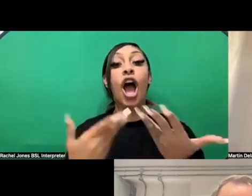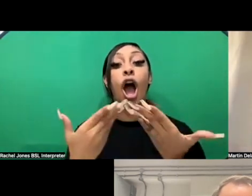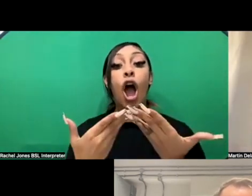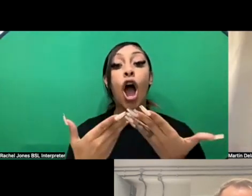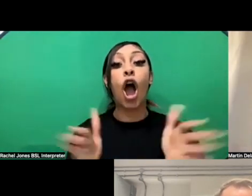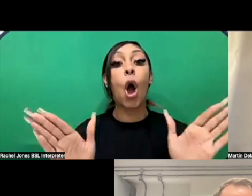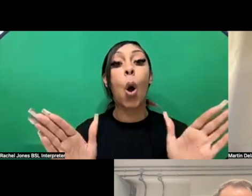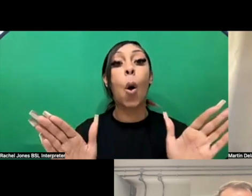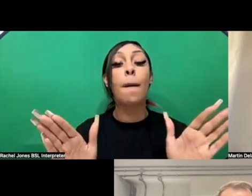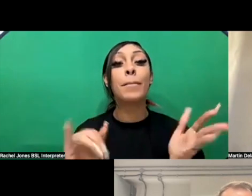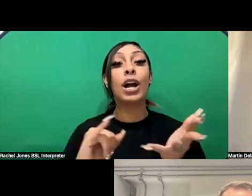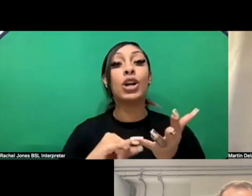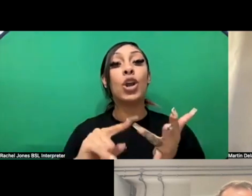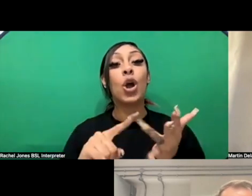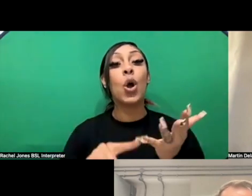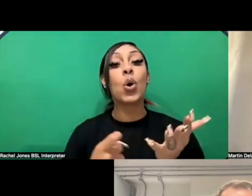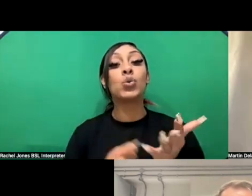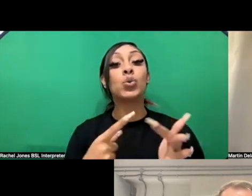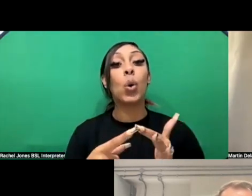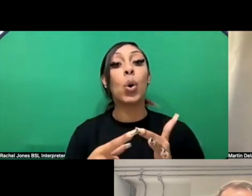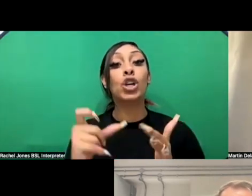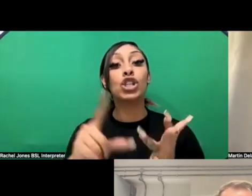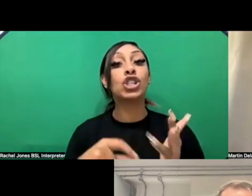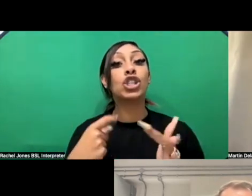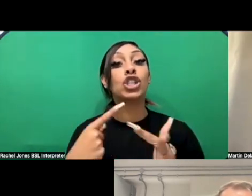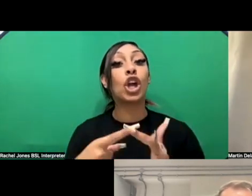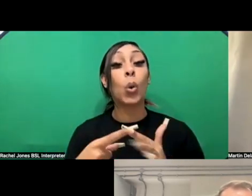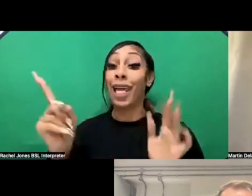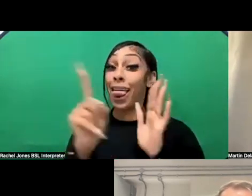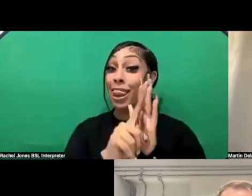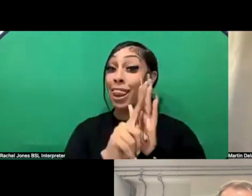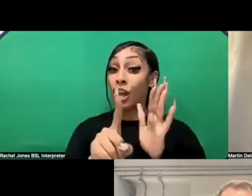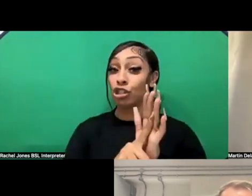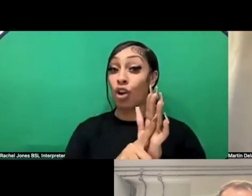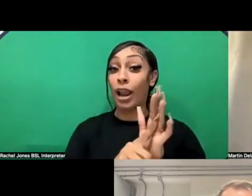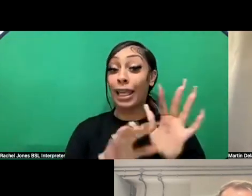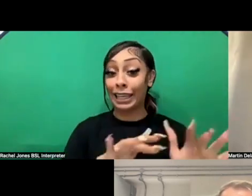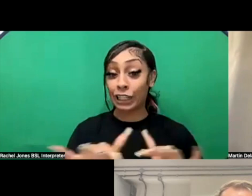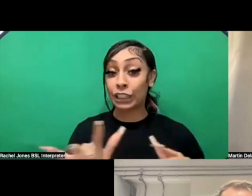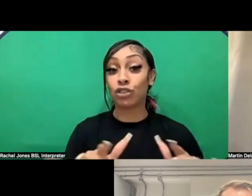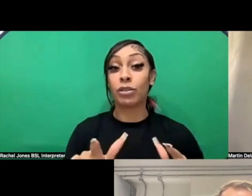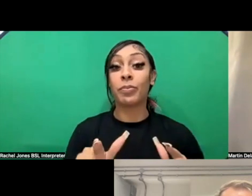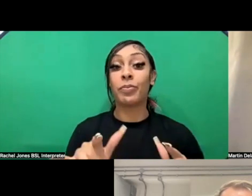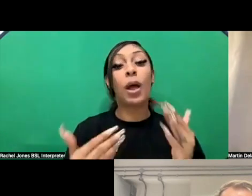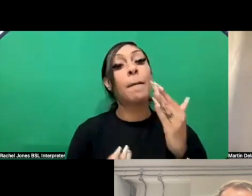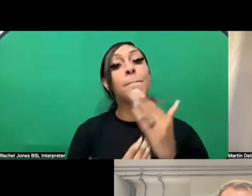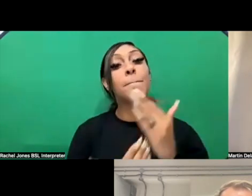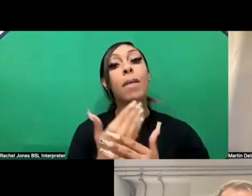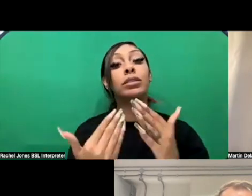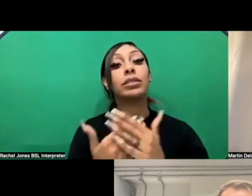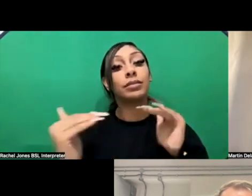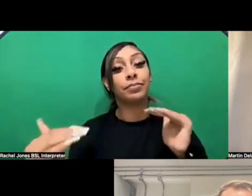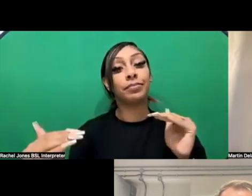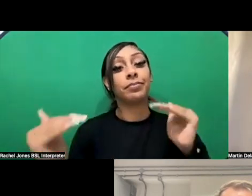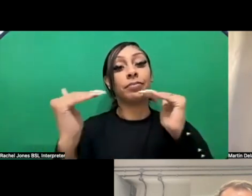code on an electronic instrument is the modern equivalent of the ability